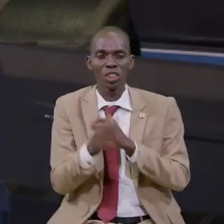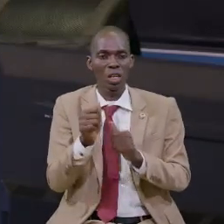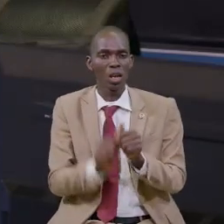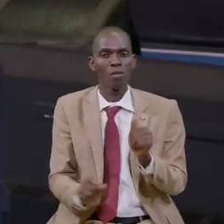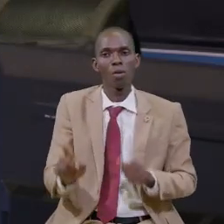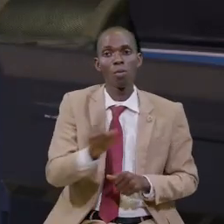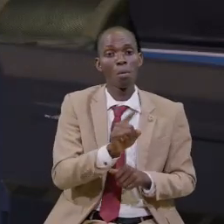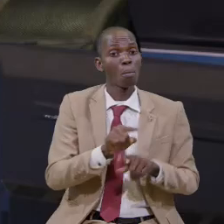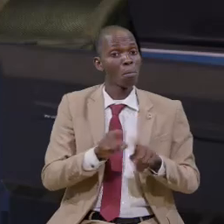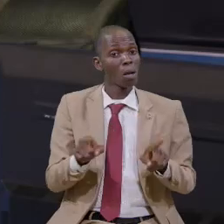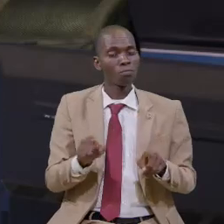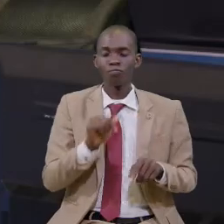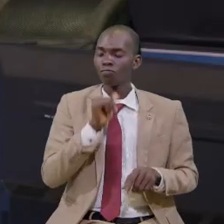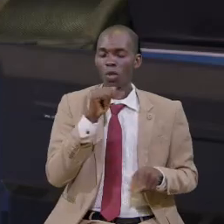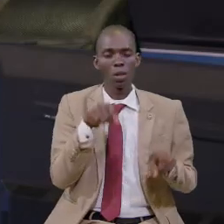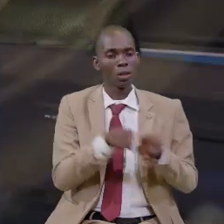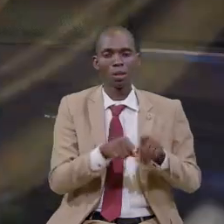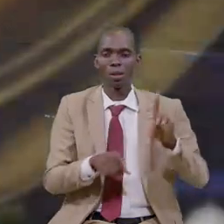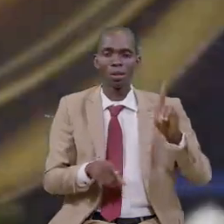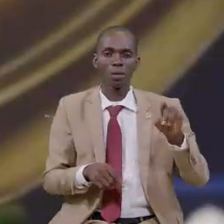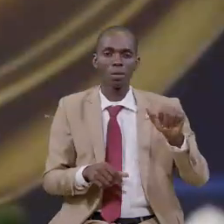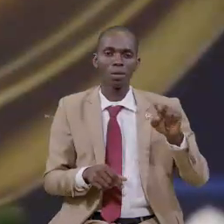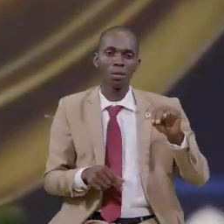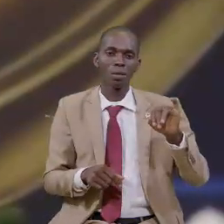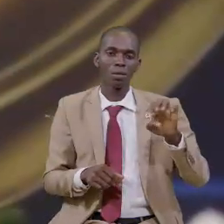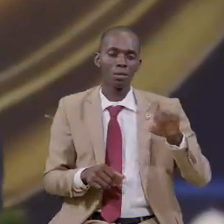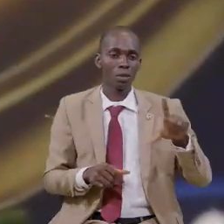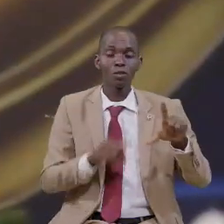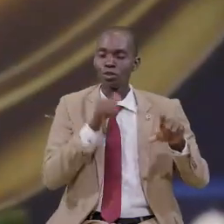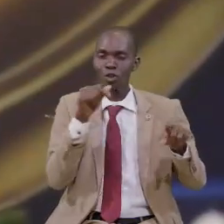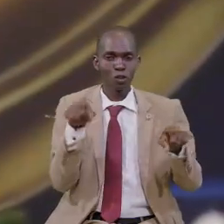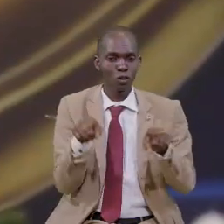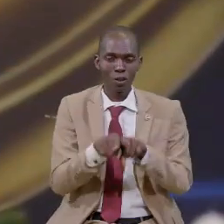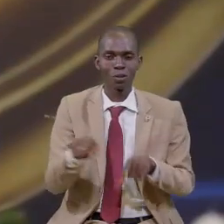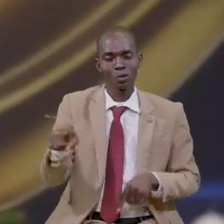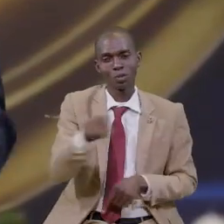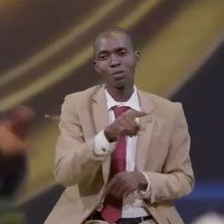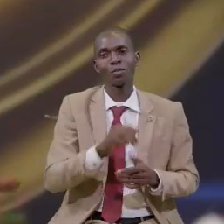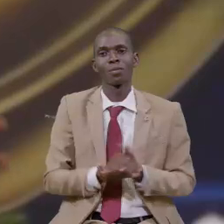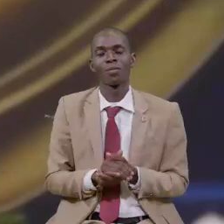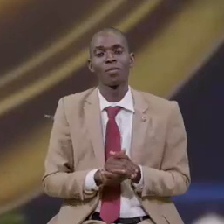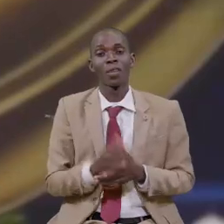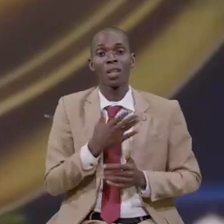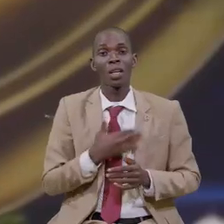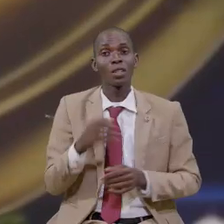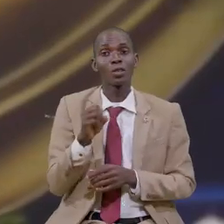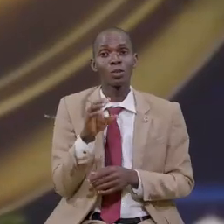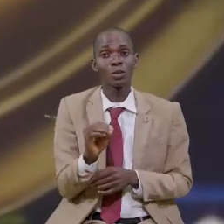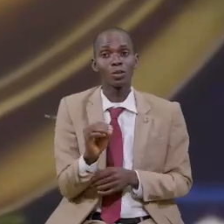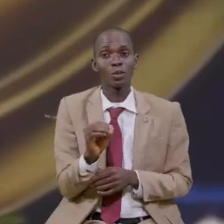not Daniel, not you. Amen. And so he's rising